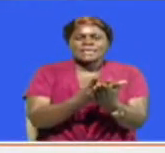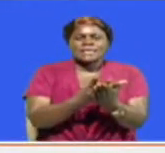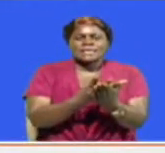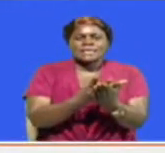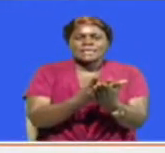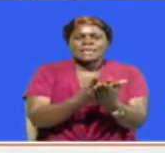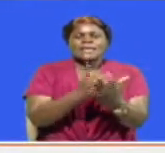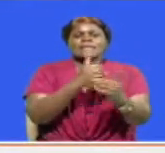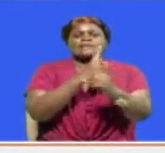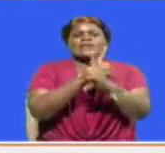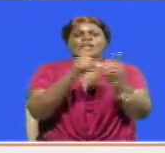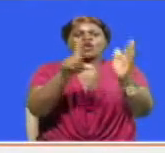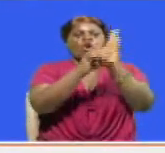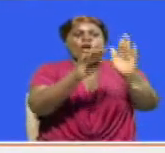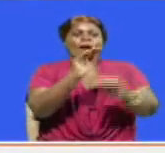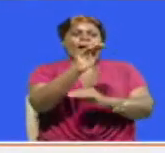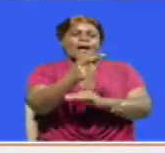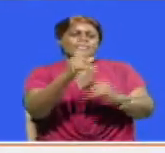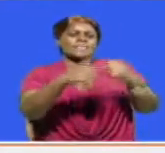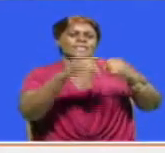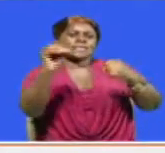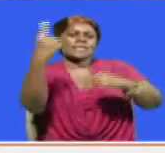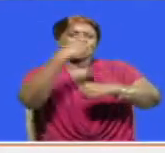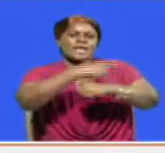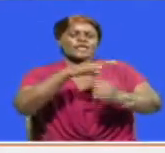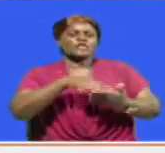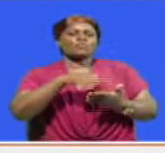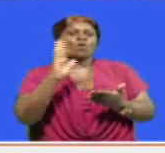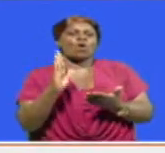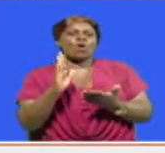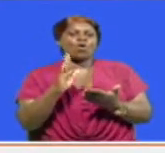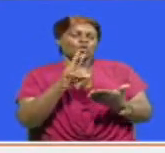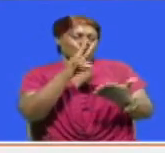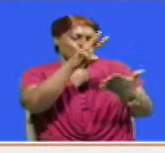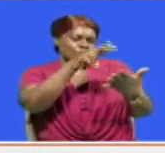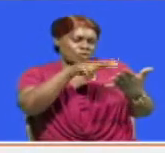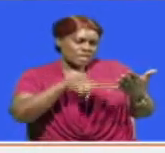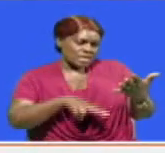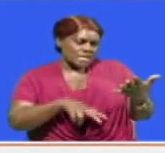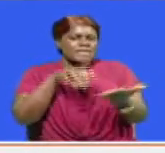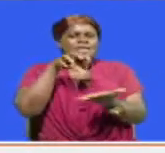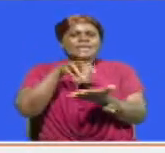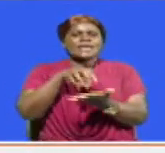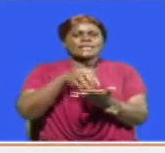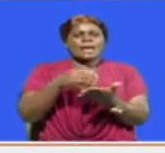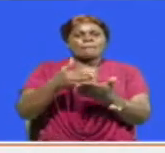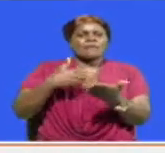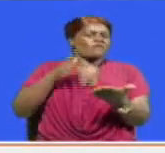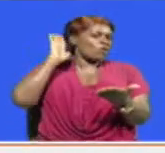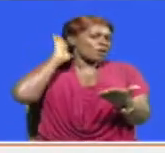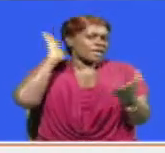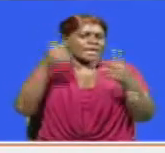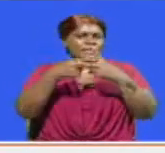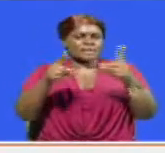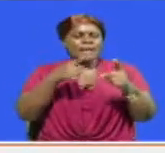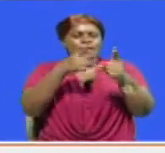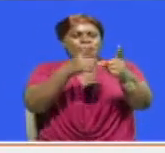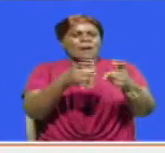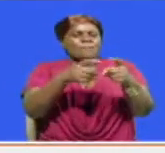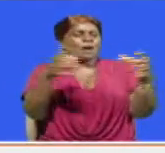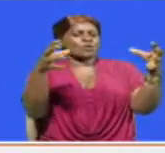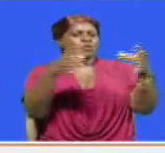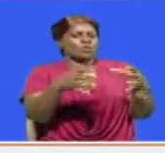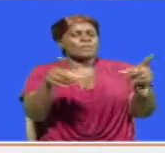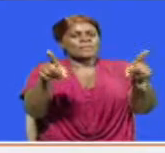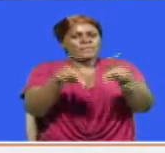result, defense lawyers asked for 60 days to go through the allegations before hearing begins. The prosecution team